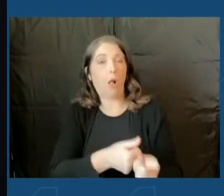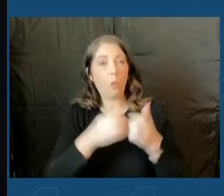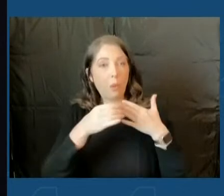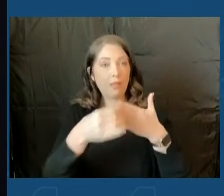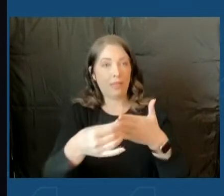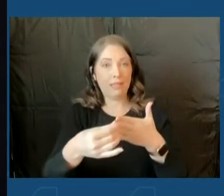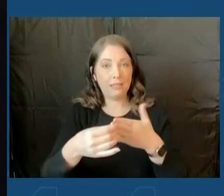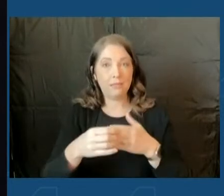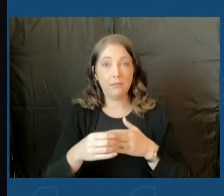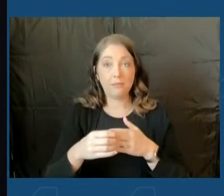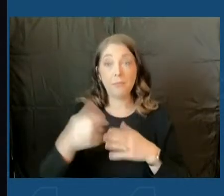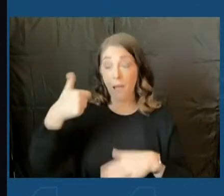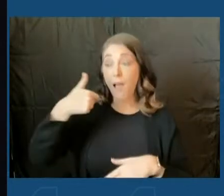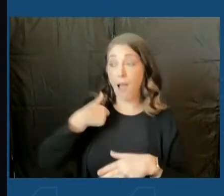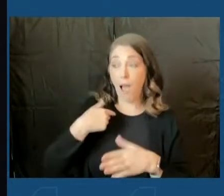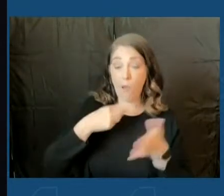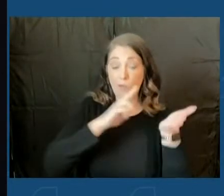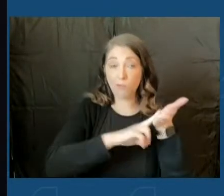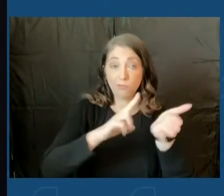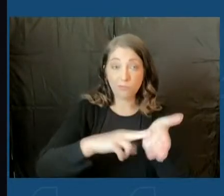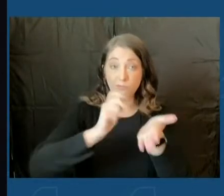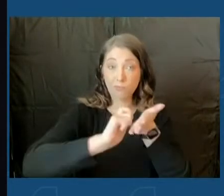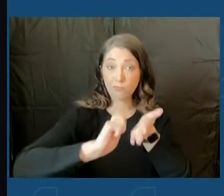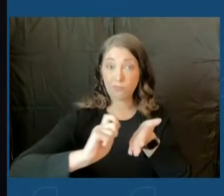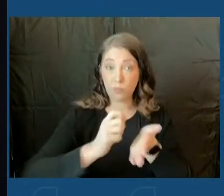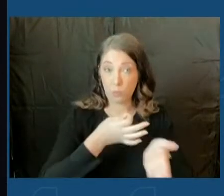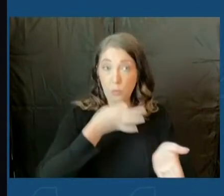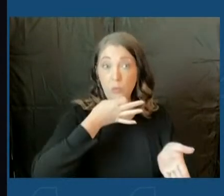these bills in a matter of moments